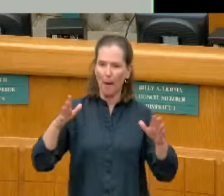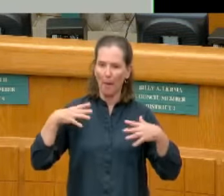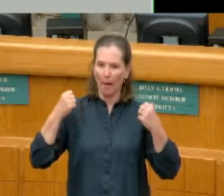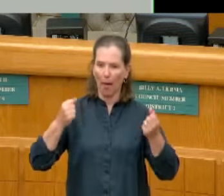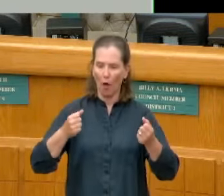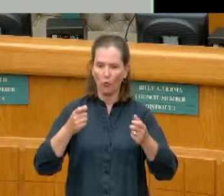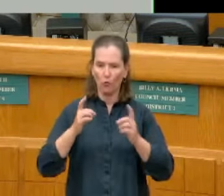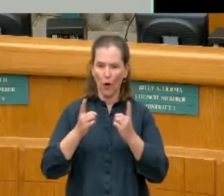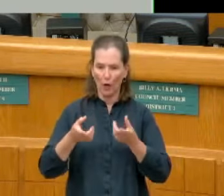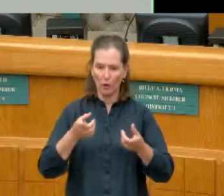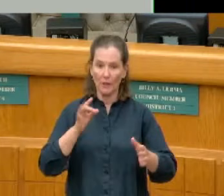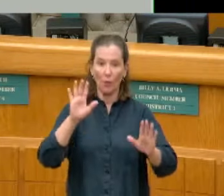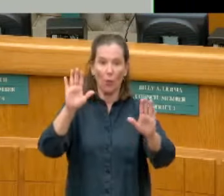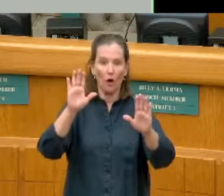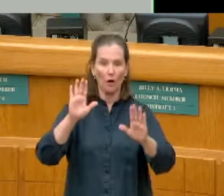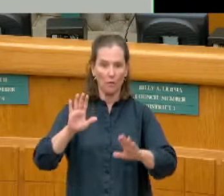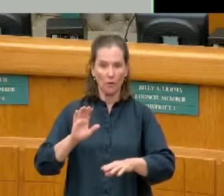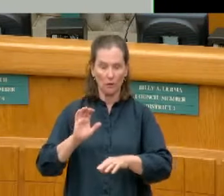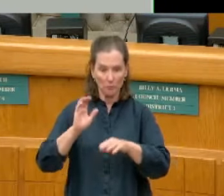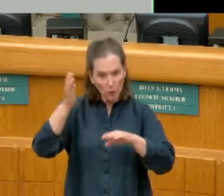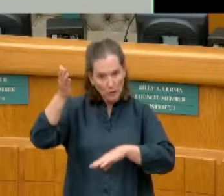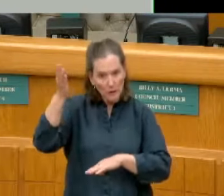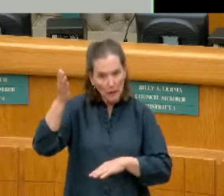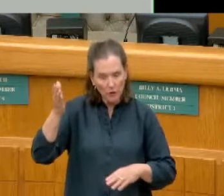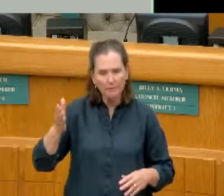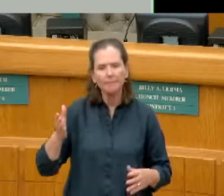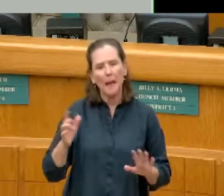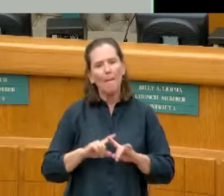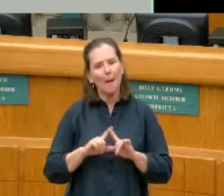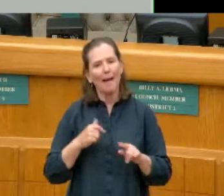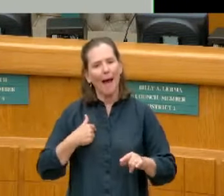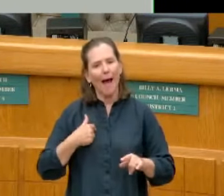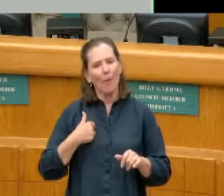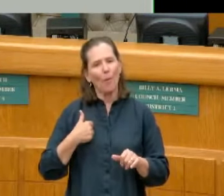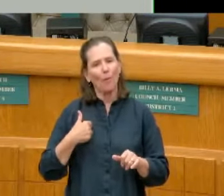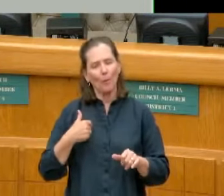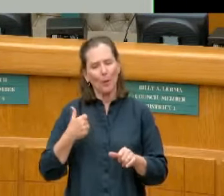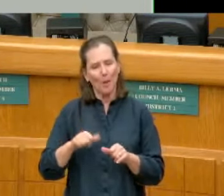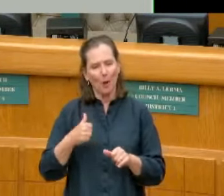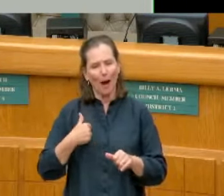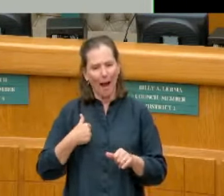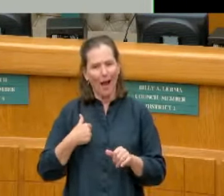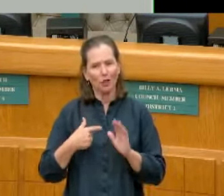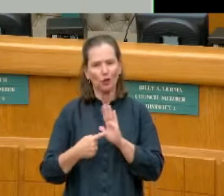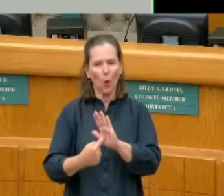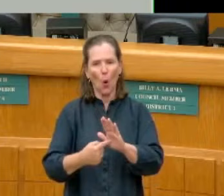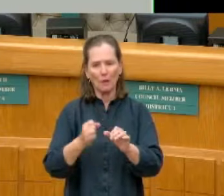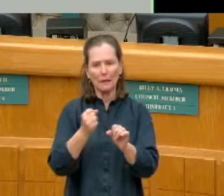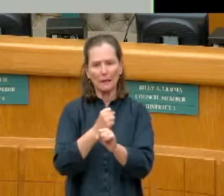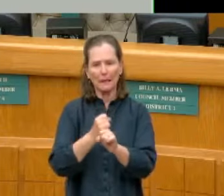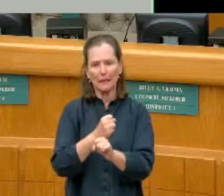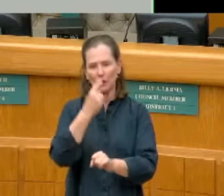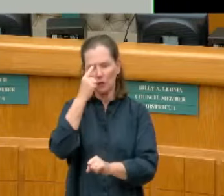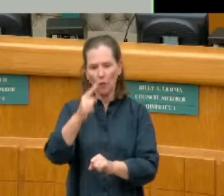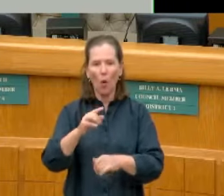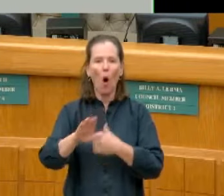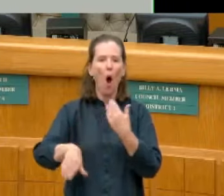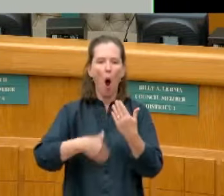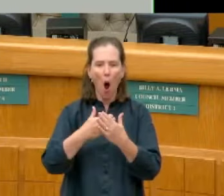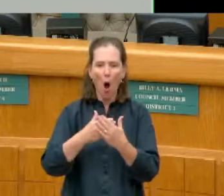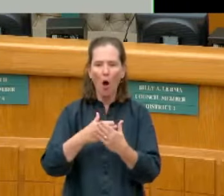of it. But then I remembered, well, I present statistics for the whole coastal bend and not just Nueces County, and I also